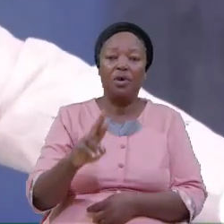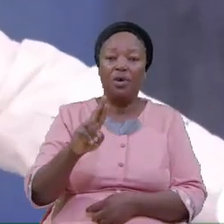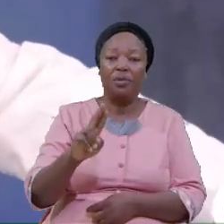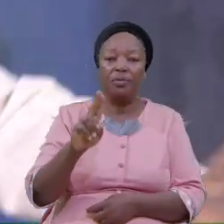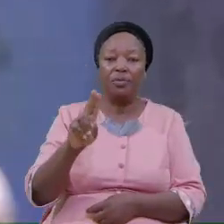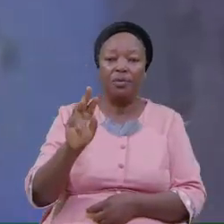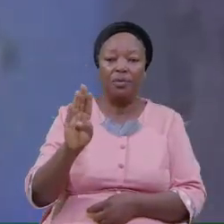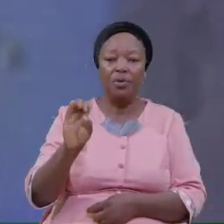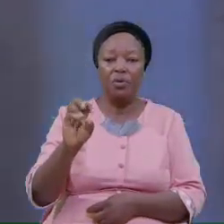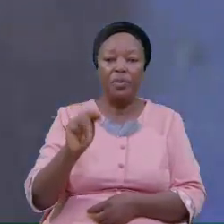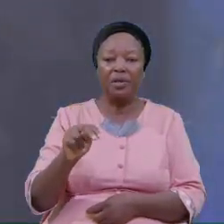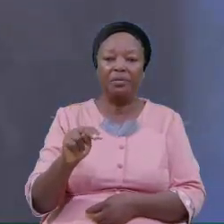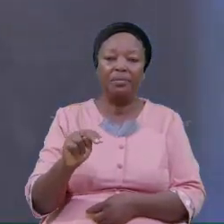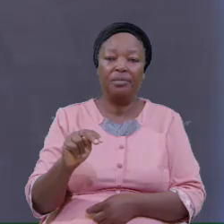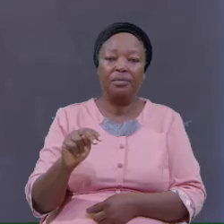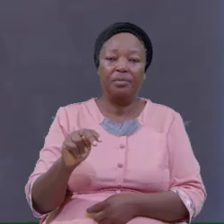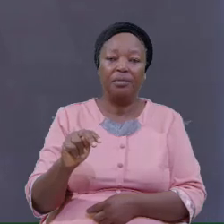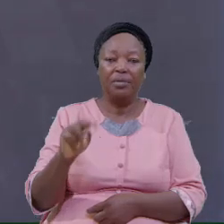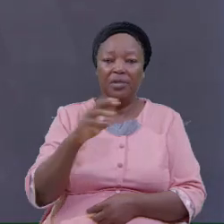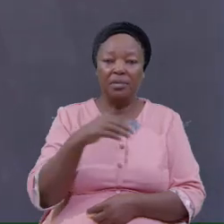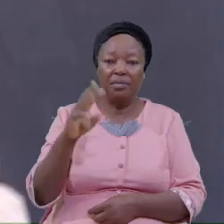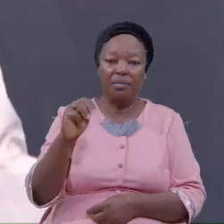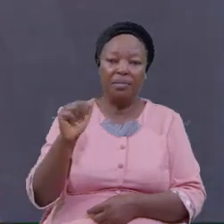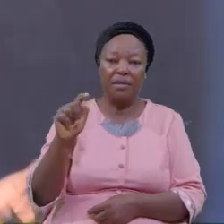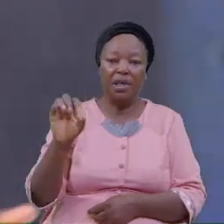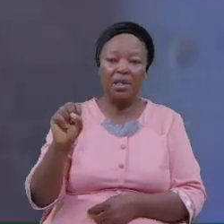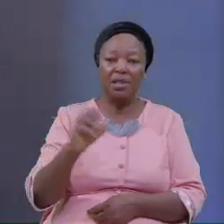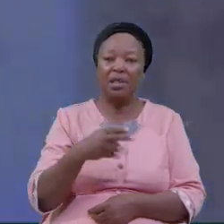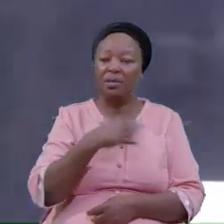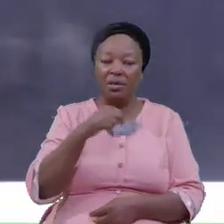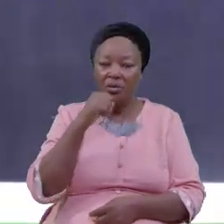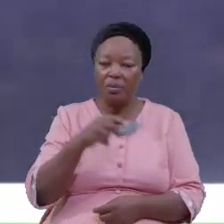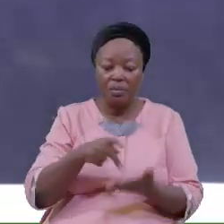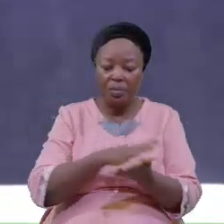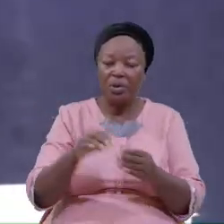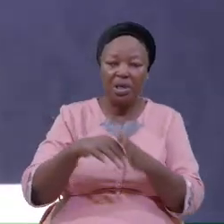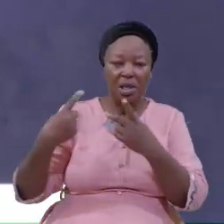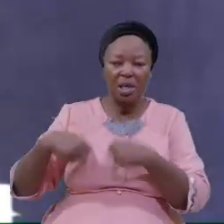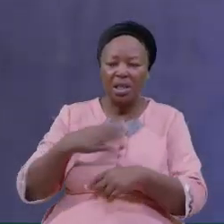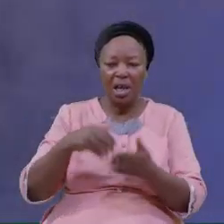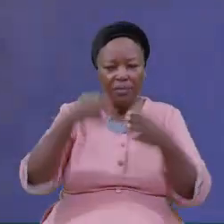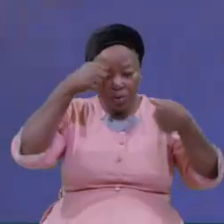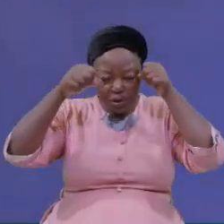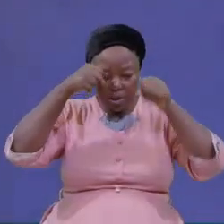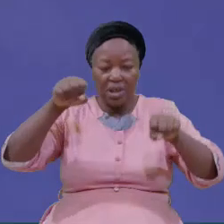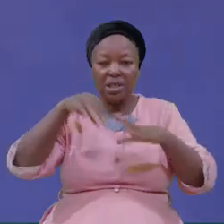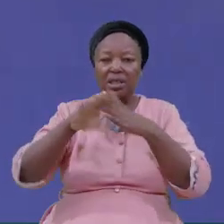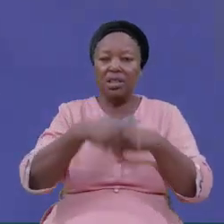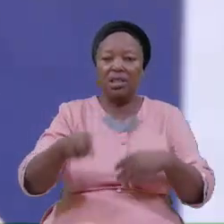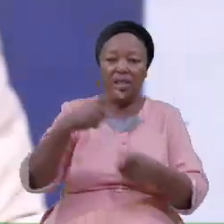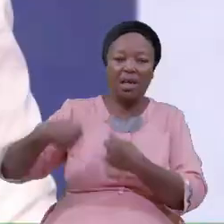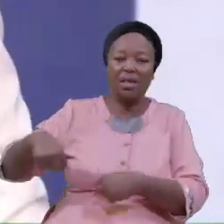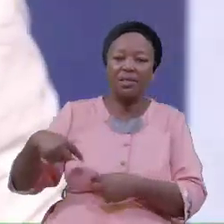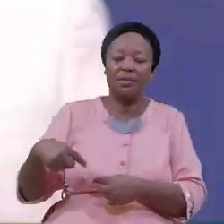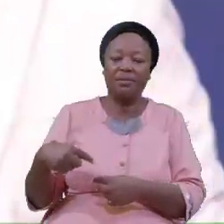Manasseh, they were not pure in heart. They had covetousness in their heart.